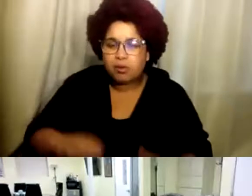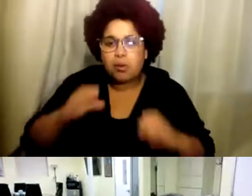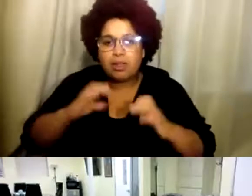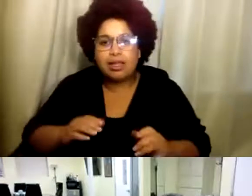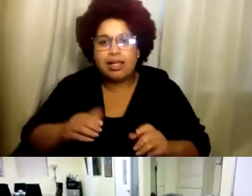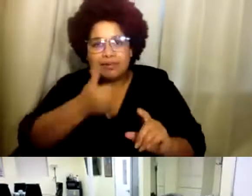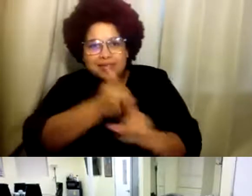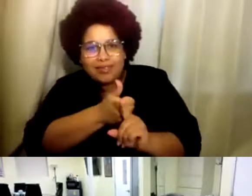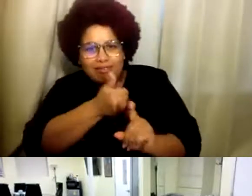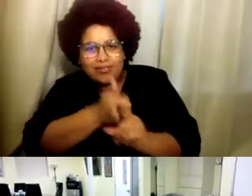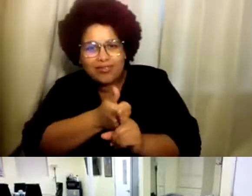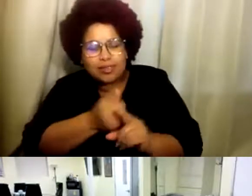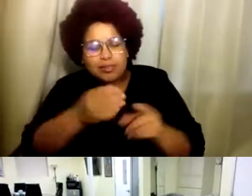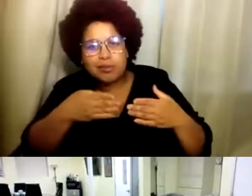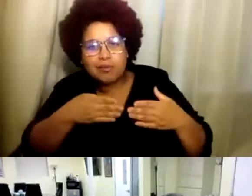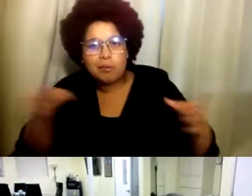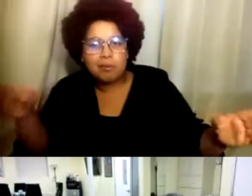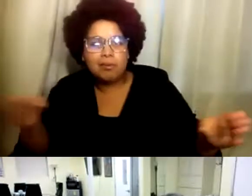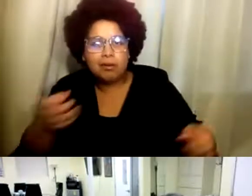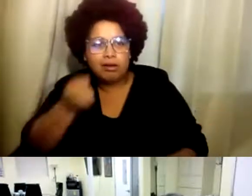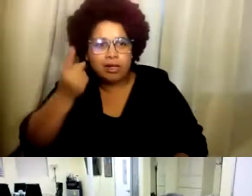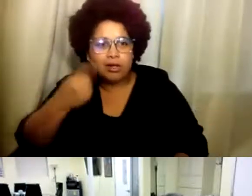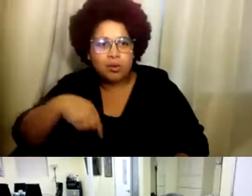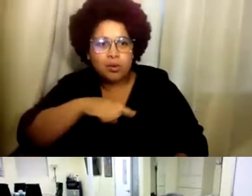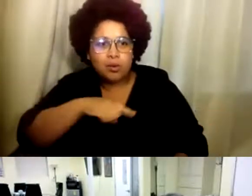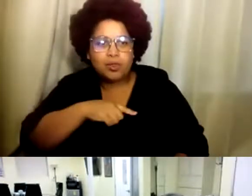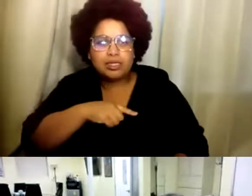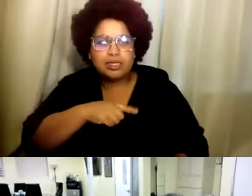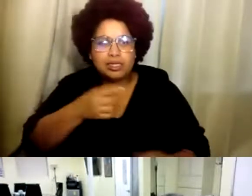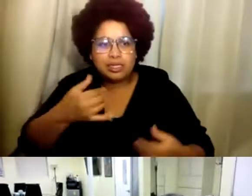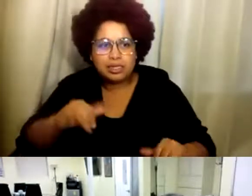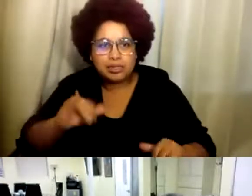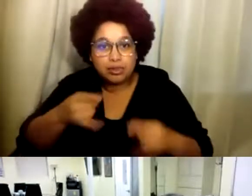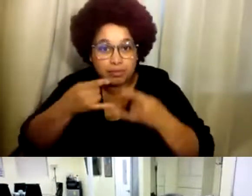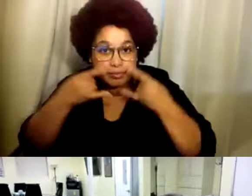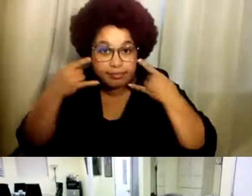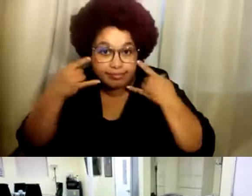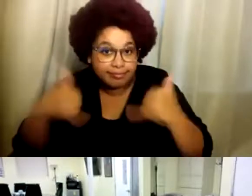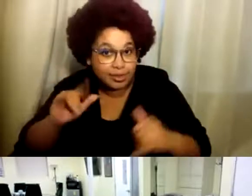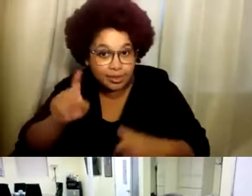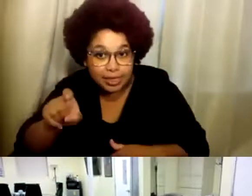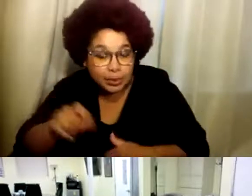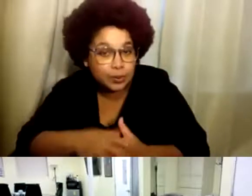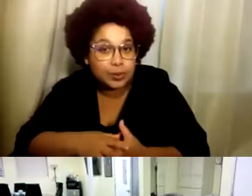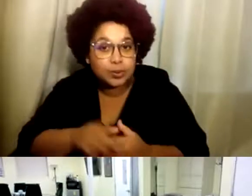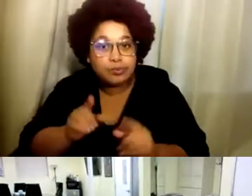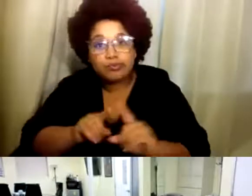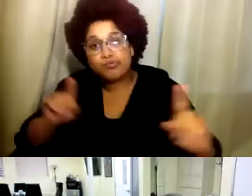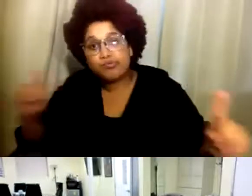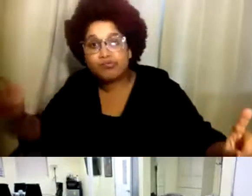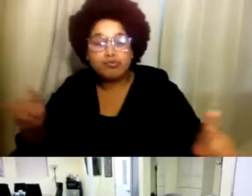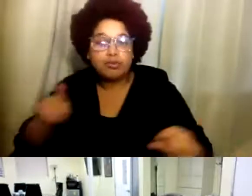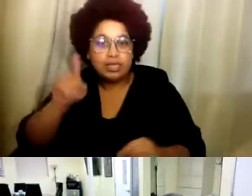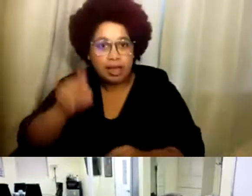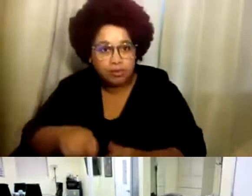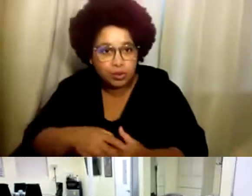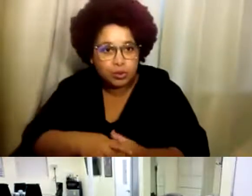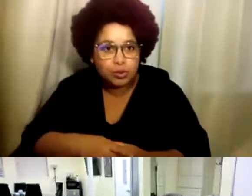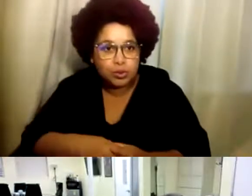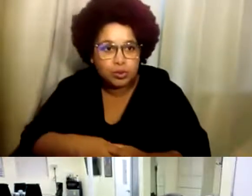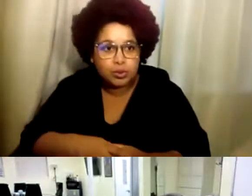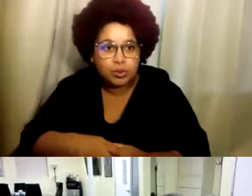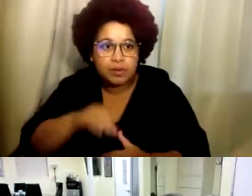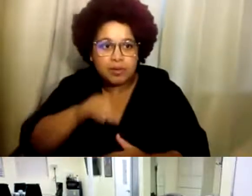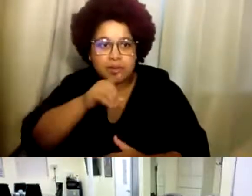themselves, just being open to that, knowing that we're still going to need to wear our masks, we're still going to need to be socially distant and all those things, and just make